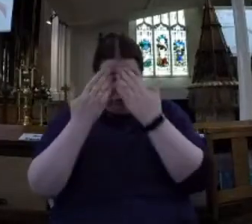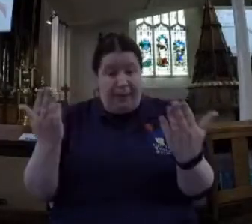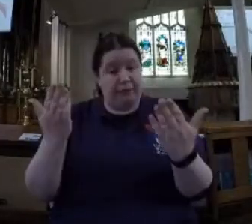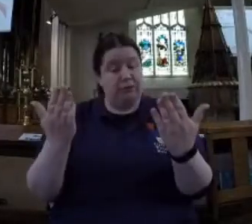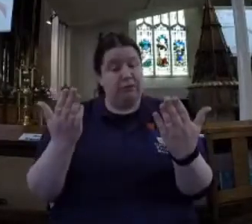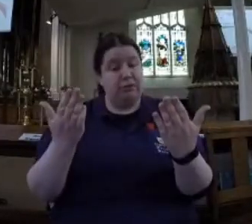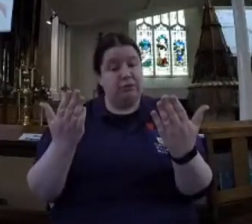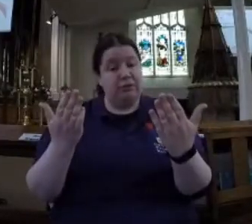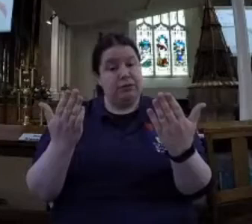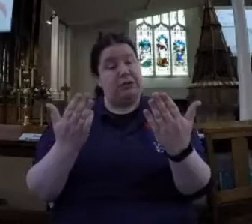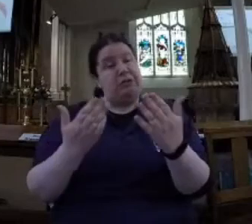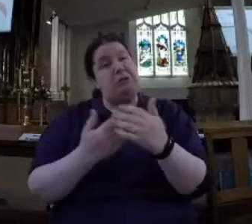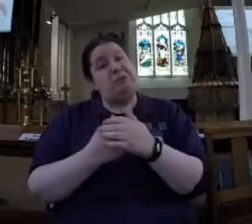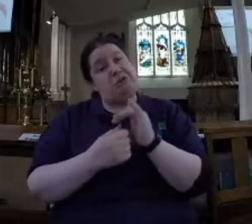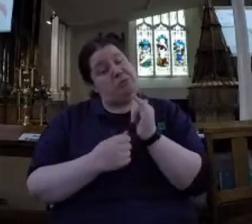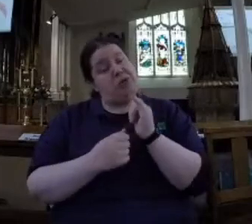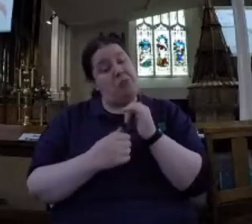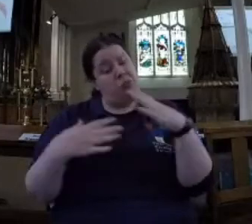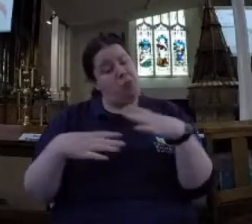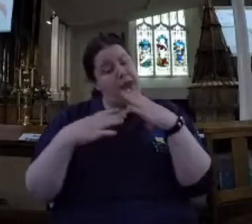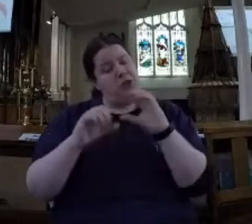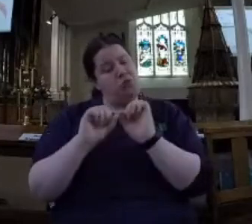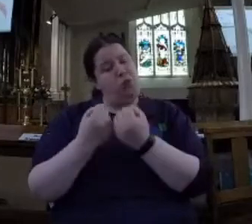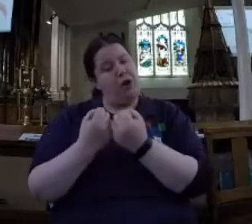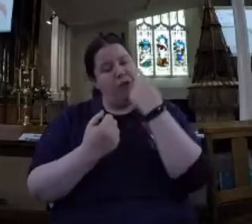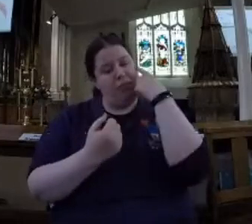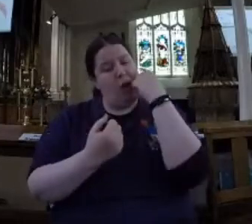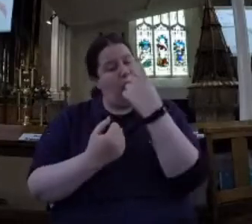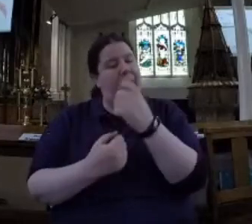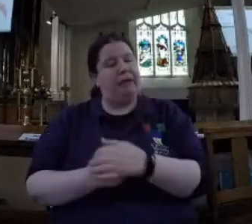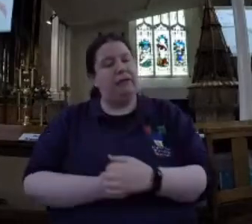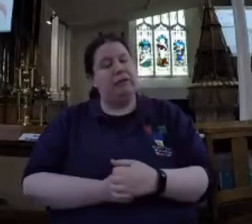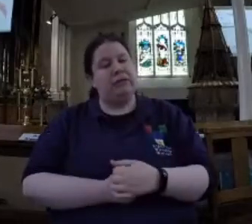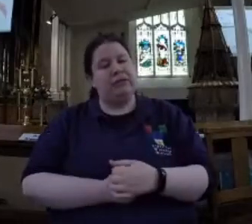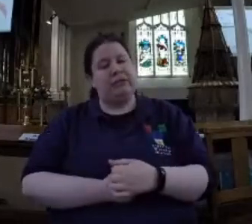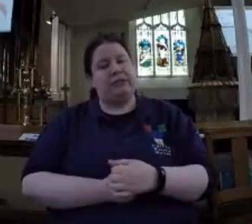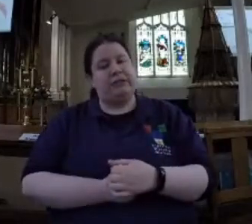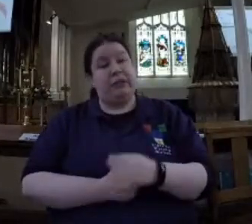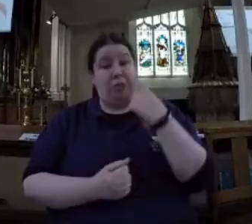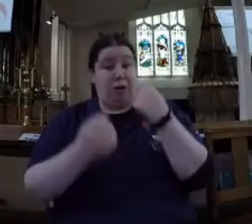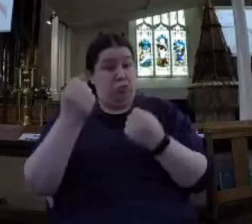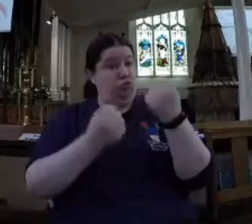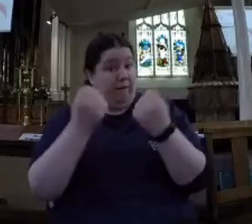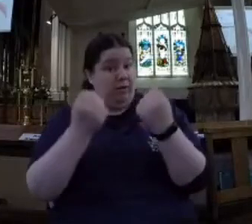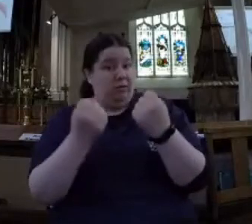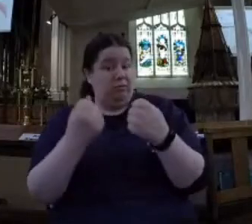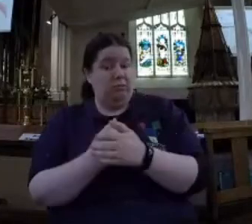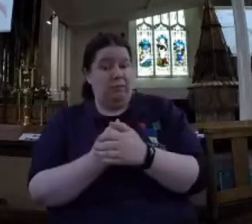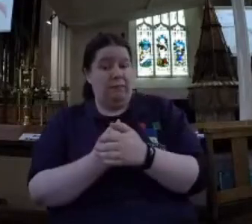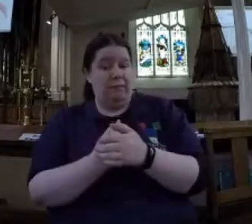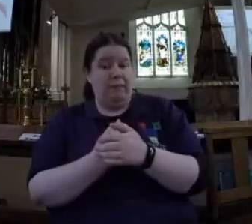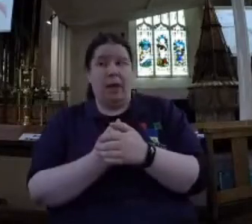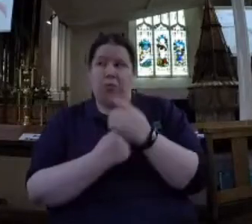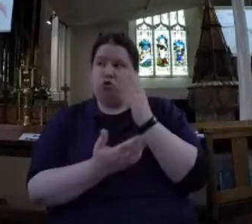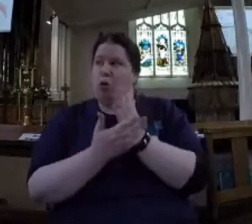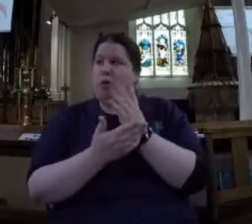But we're also perhaps prepared to break them if we think we can get away with it. think about driving. I bet I'm not